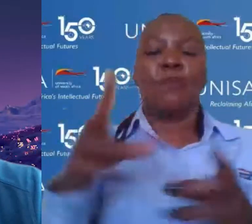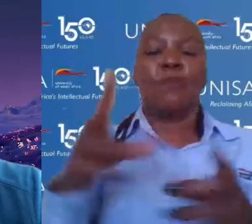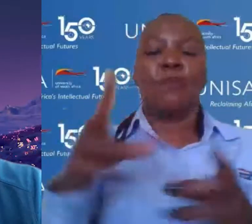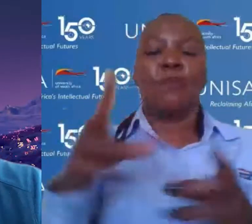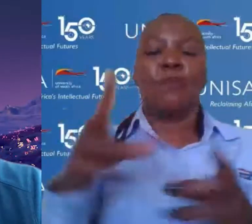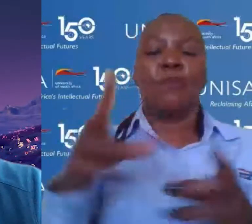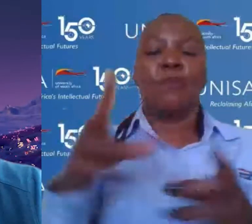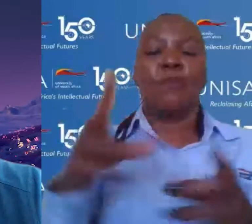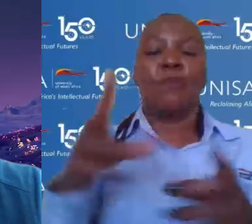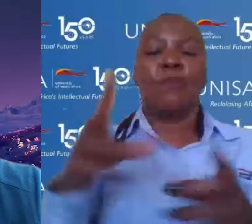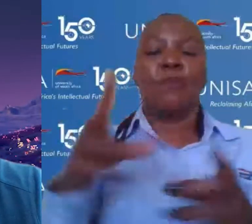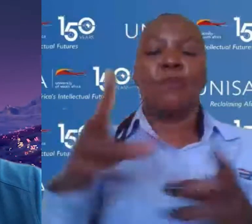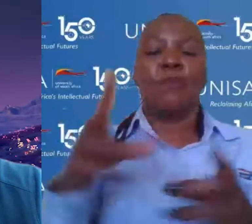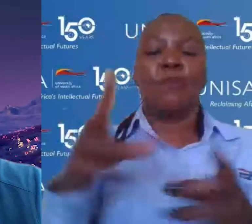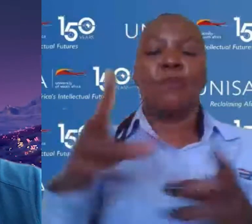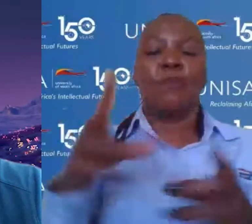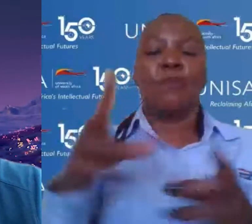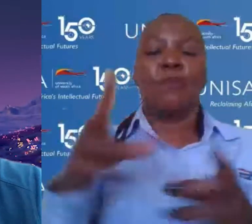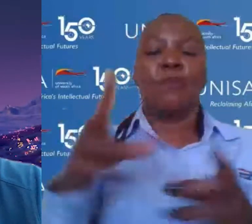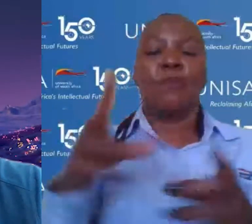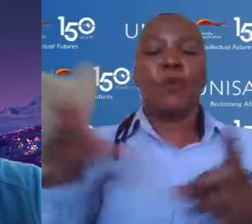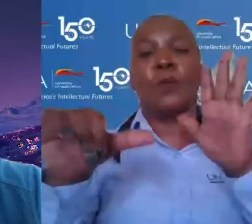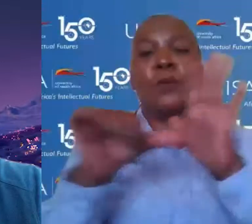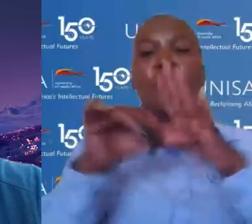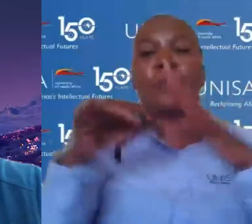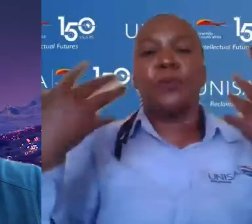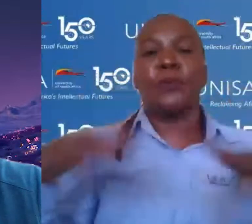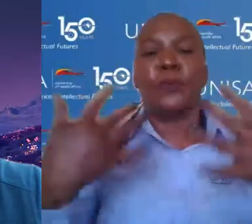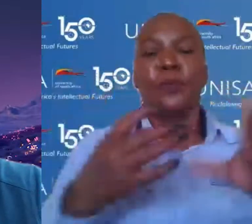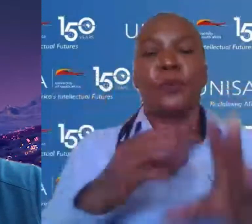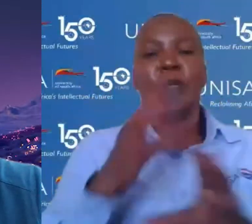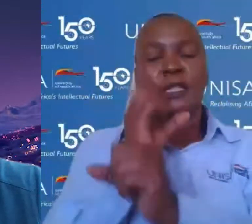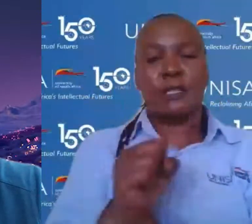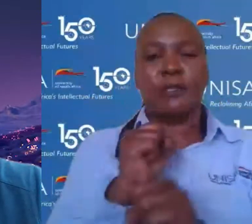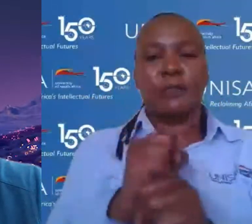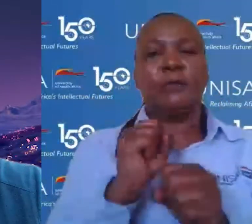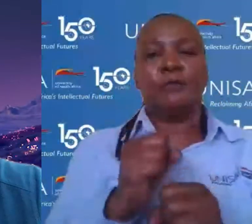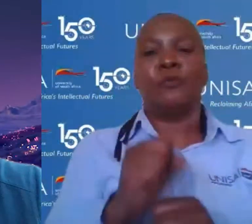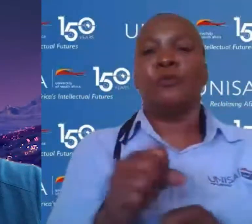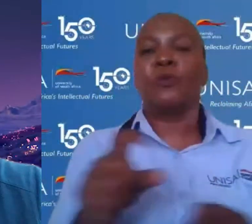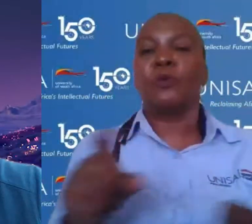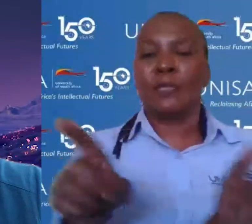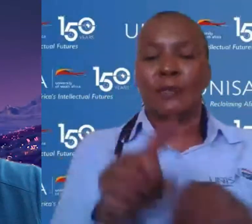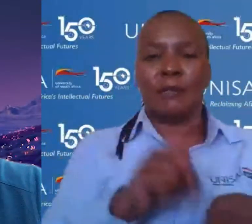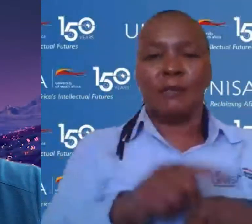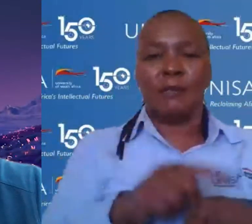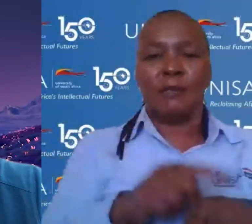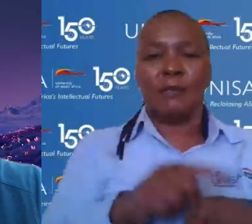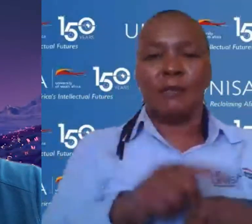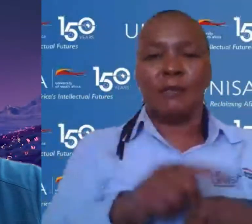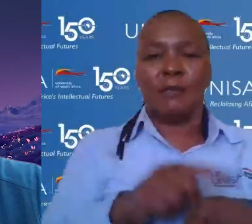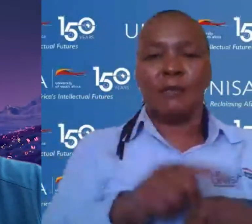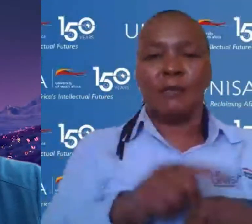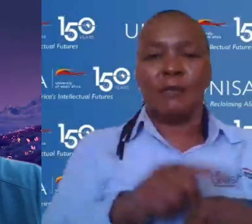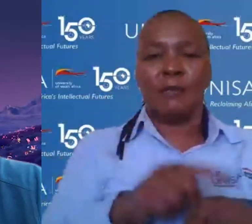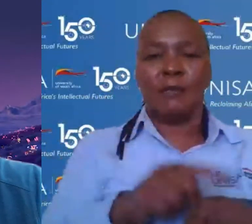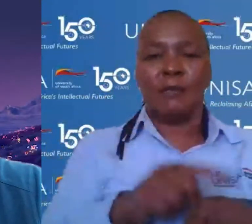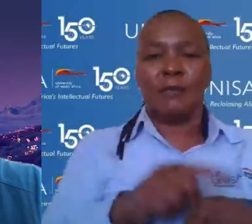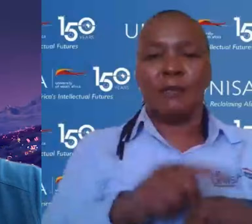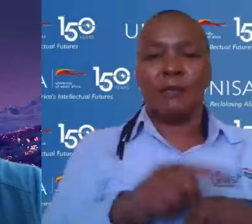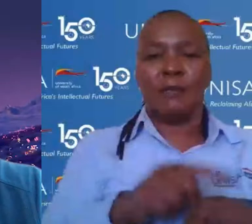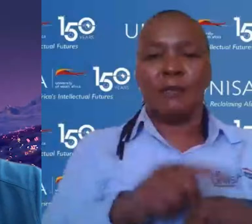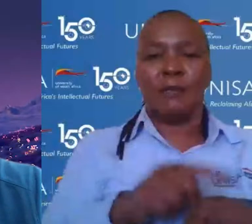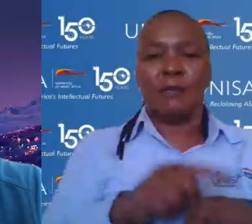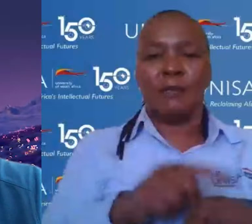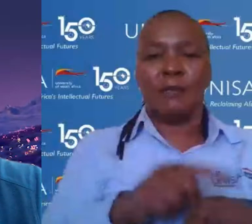emails. They are also important to keep you abreast with the developments and changes and upcoming